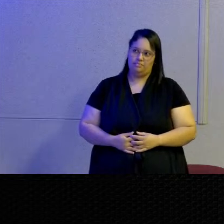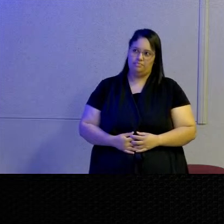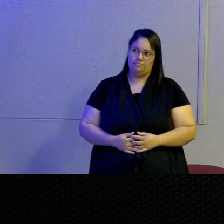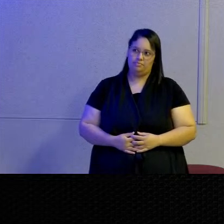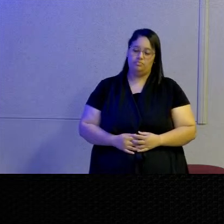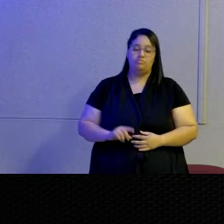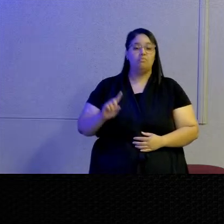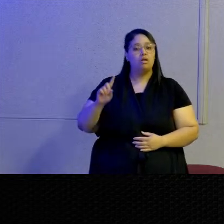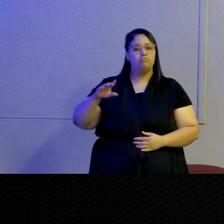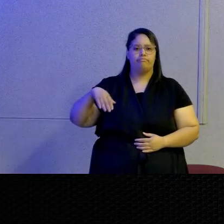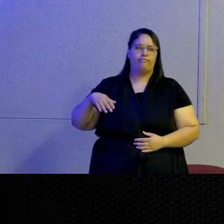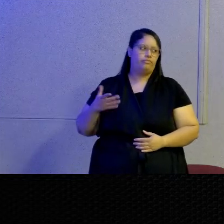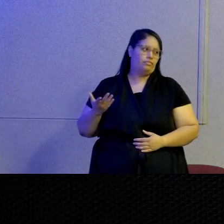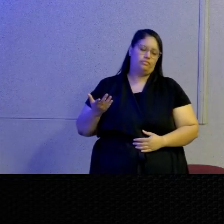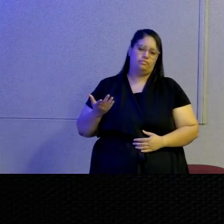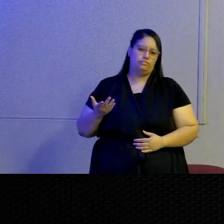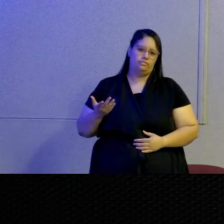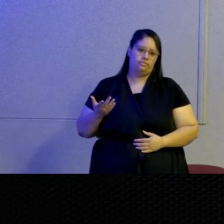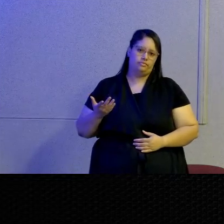But it hasn't.